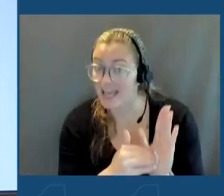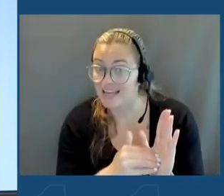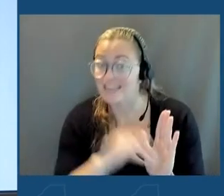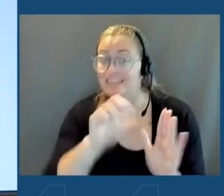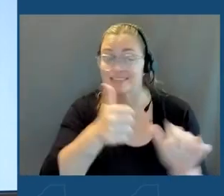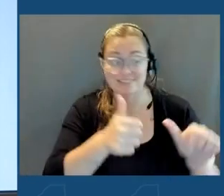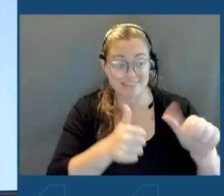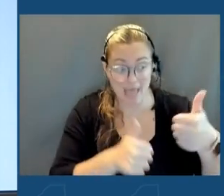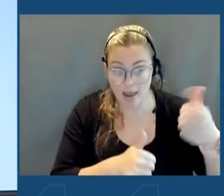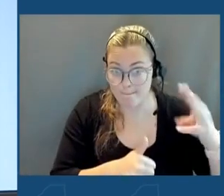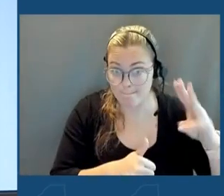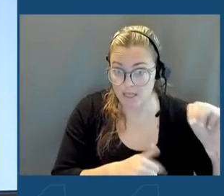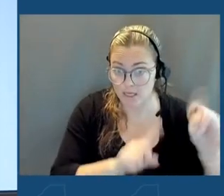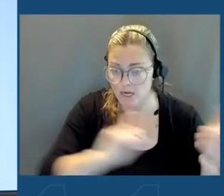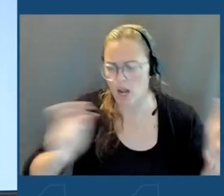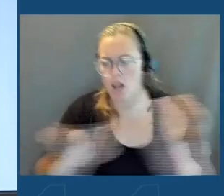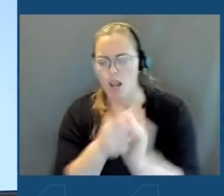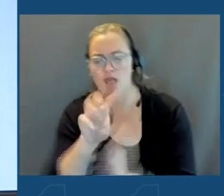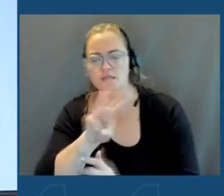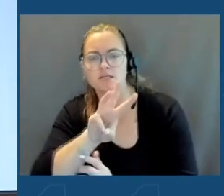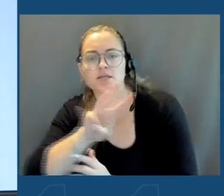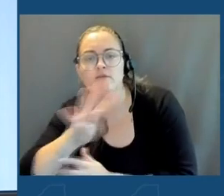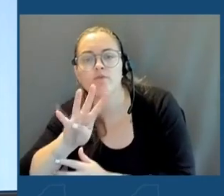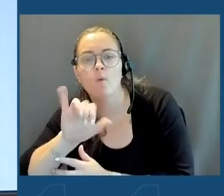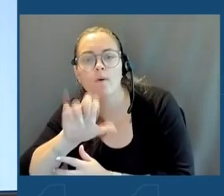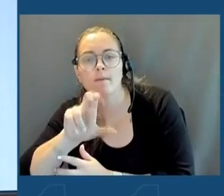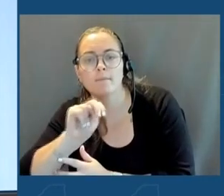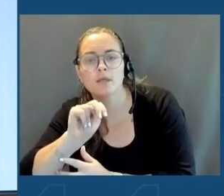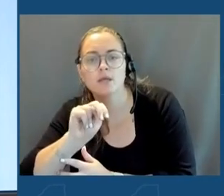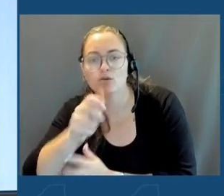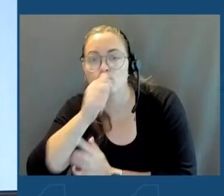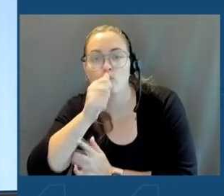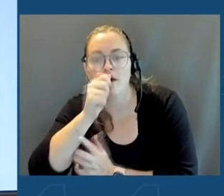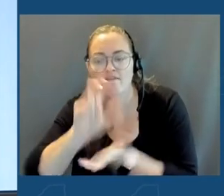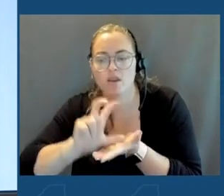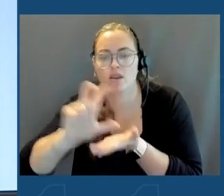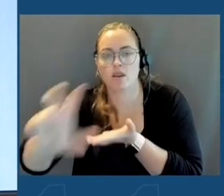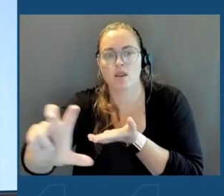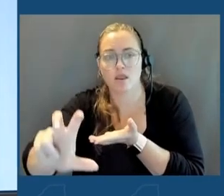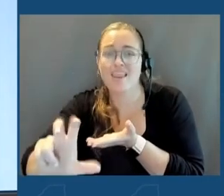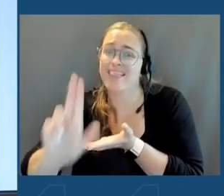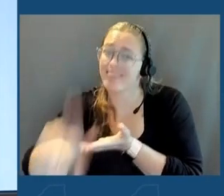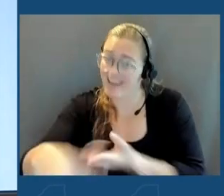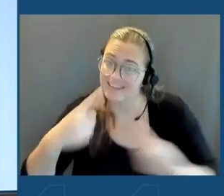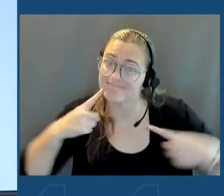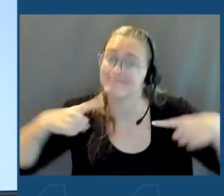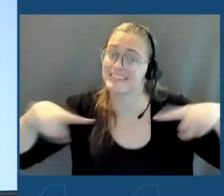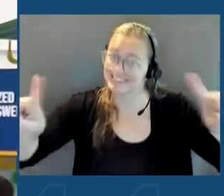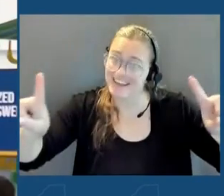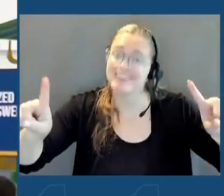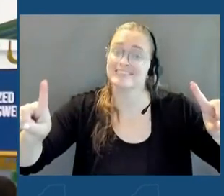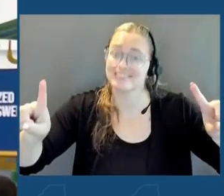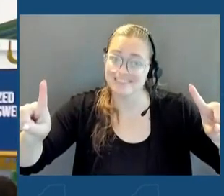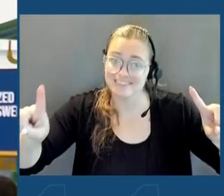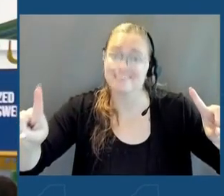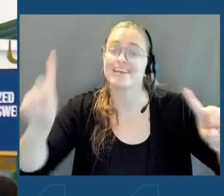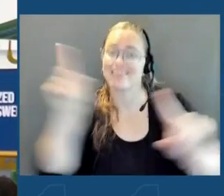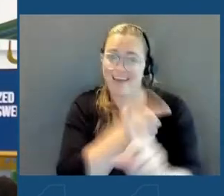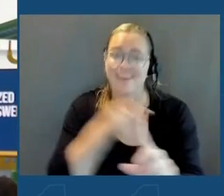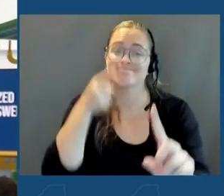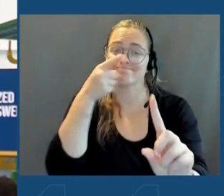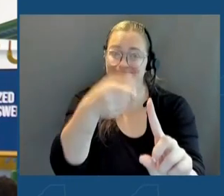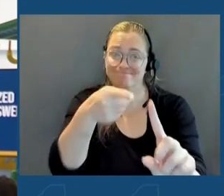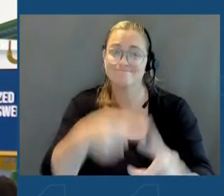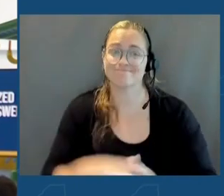million translated into $64 million of private investments. I call that a success. That's what we're talking about.